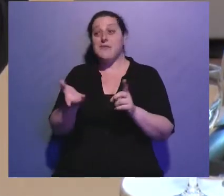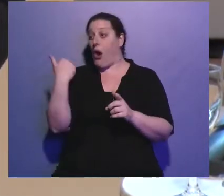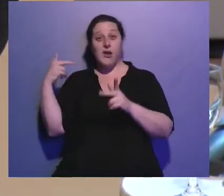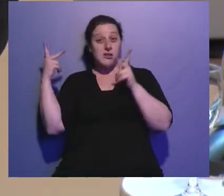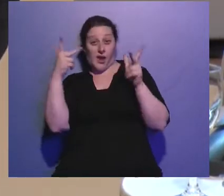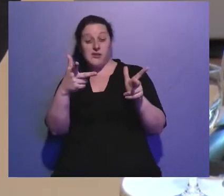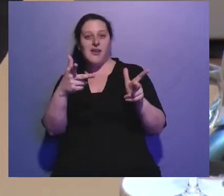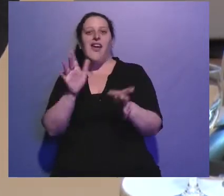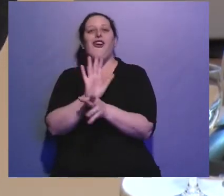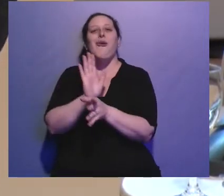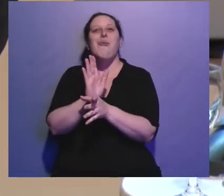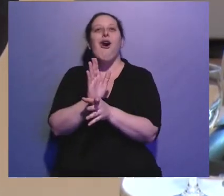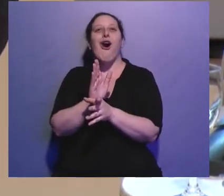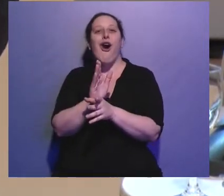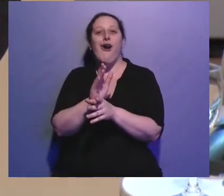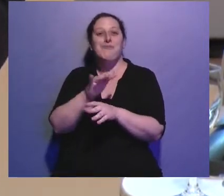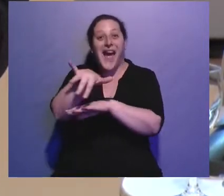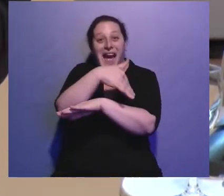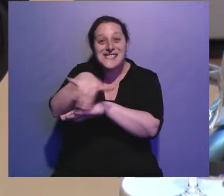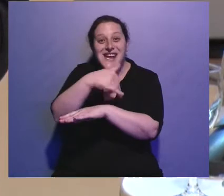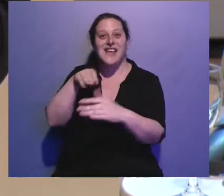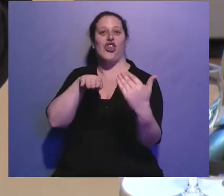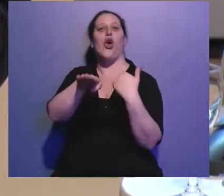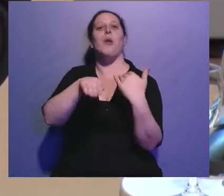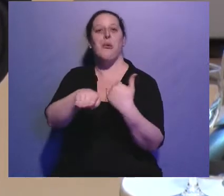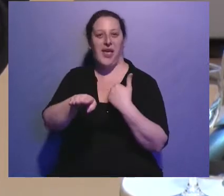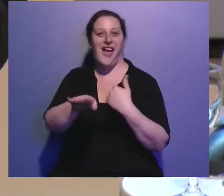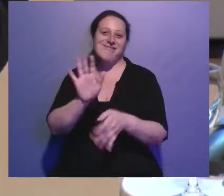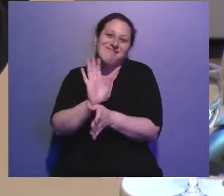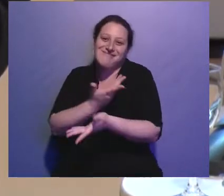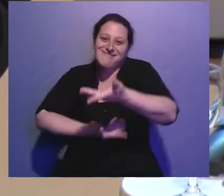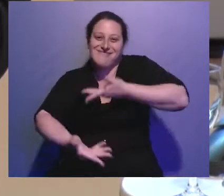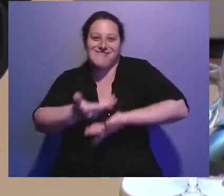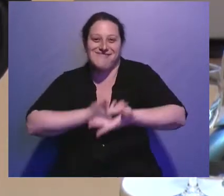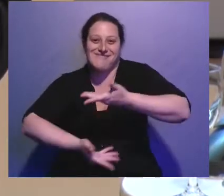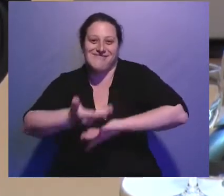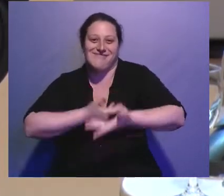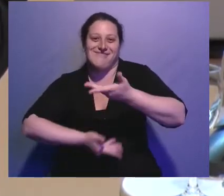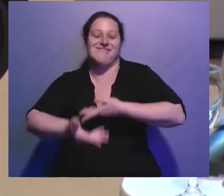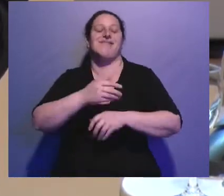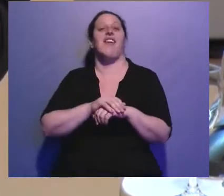improving the service. So as I said at the beginning, it's a two-way road. And